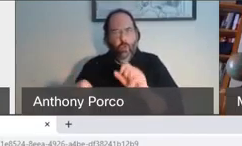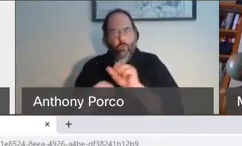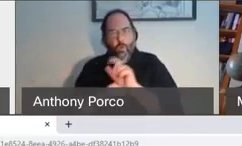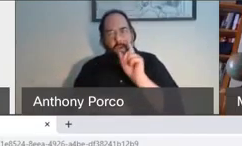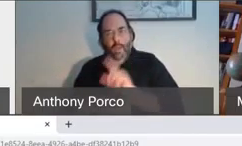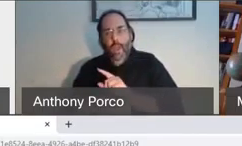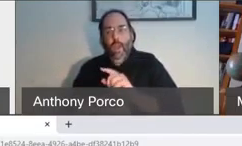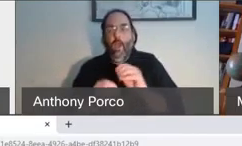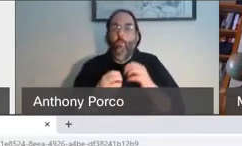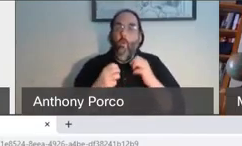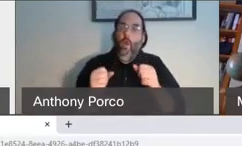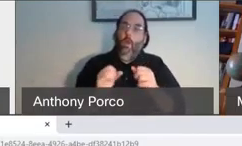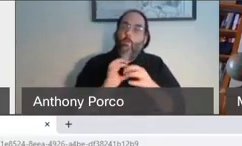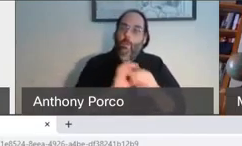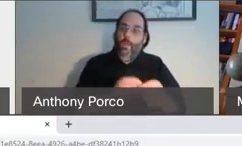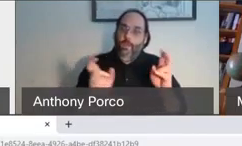more health-related topics,